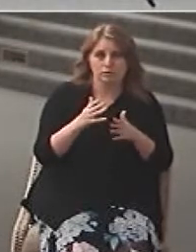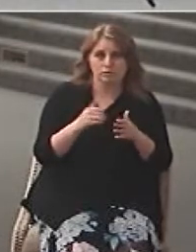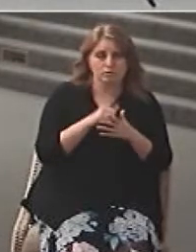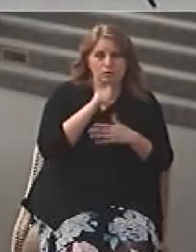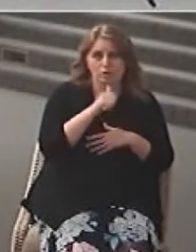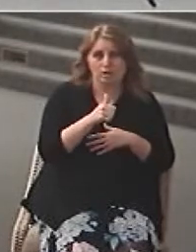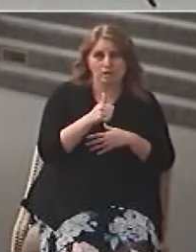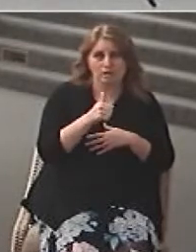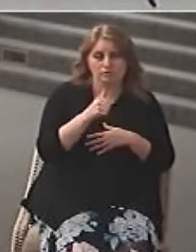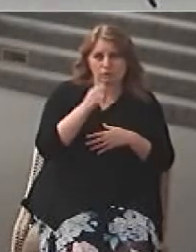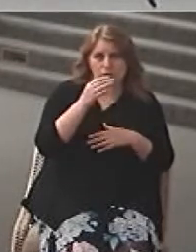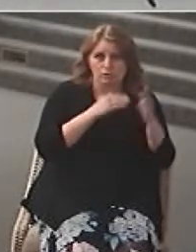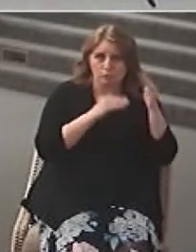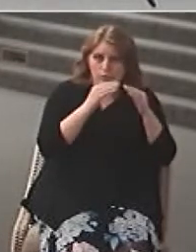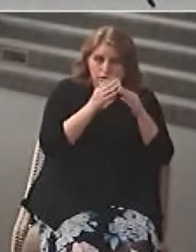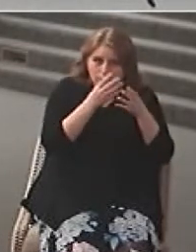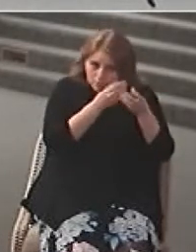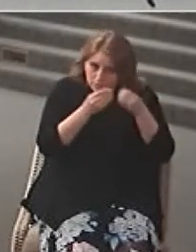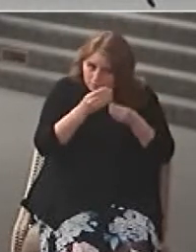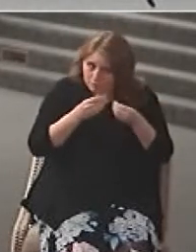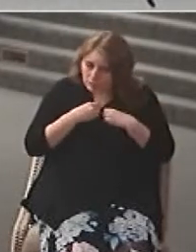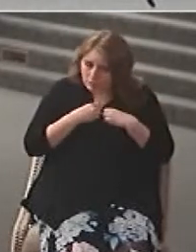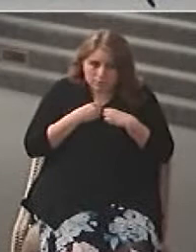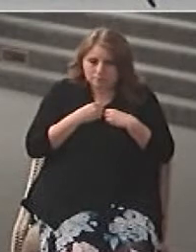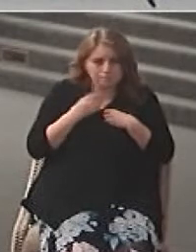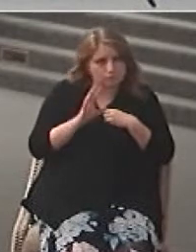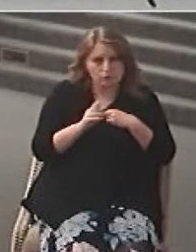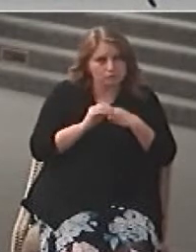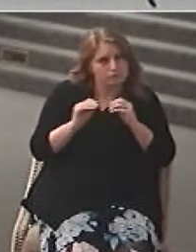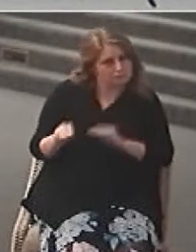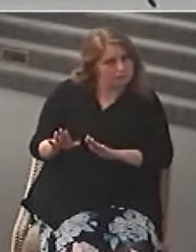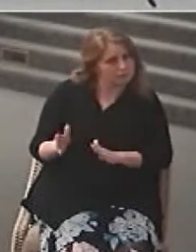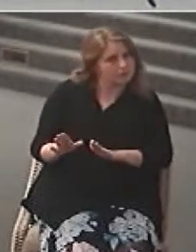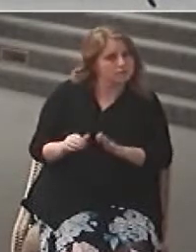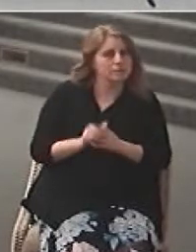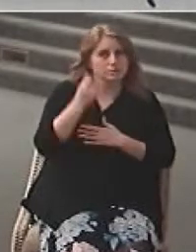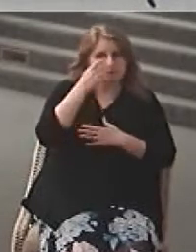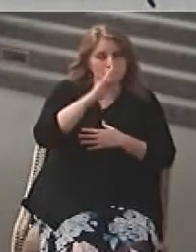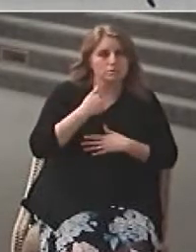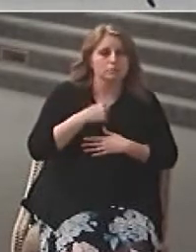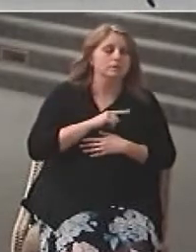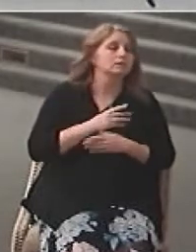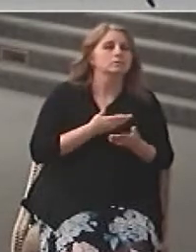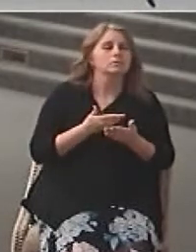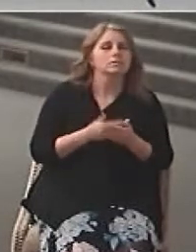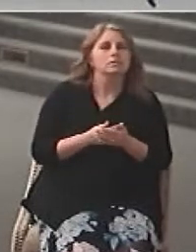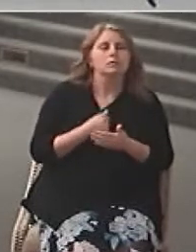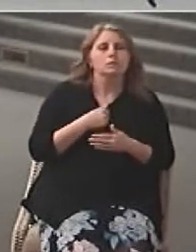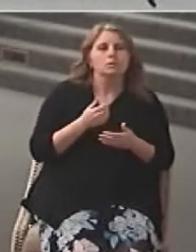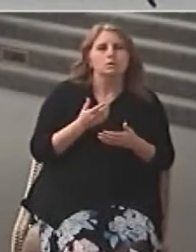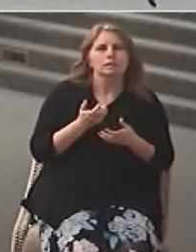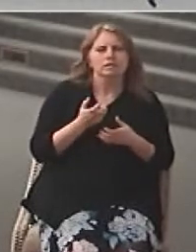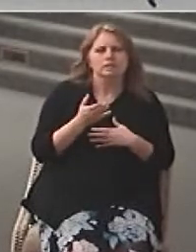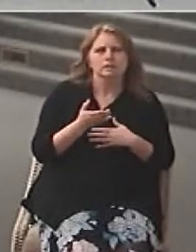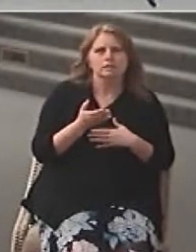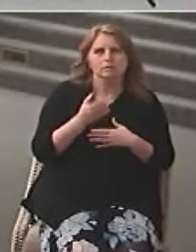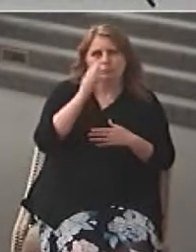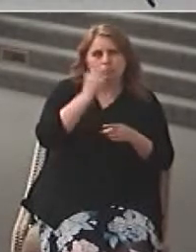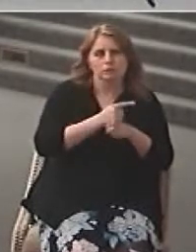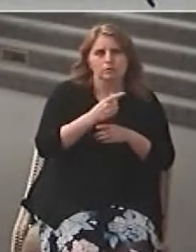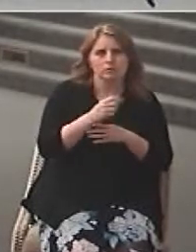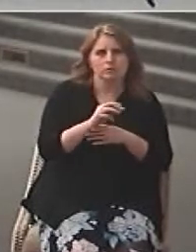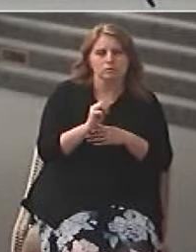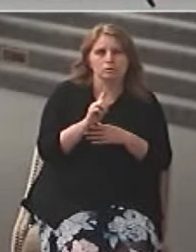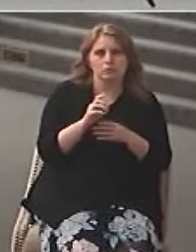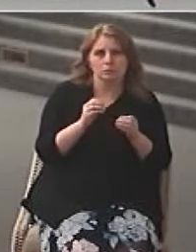in on your way back out. That's the God we serve. I want to give Brother Andrew one more opportunity to preach before